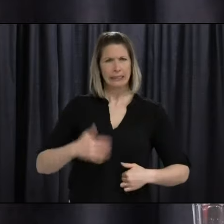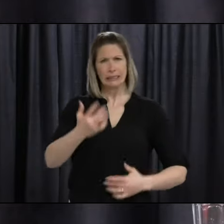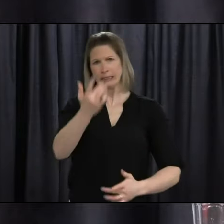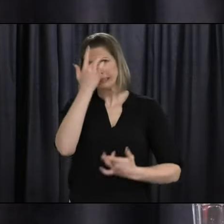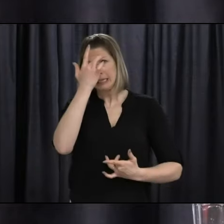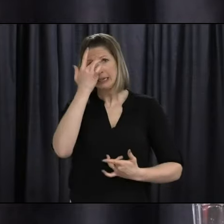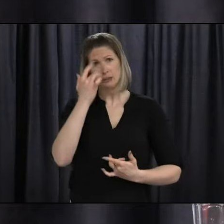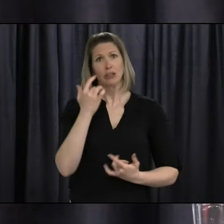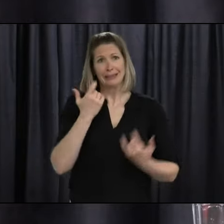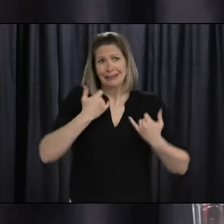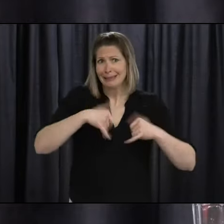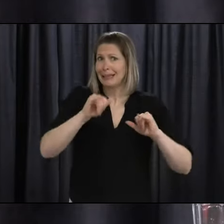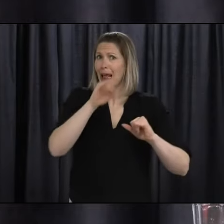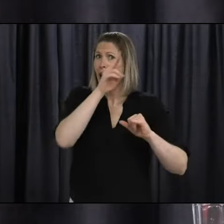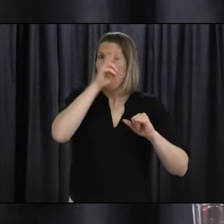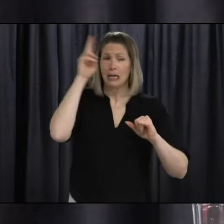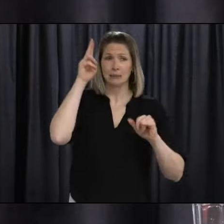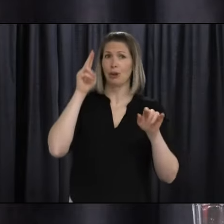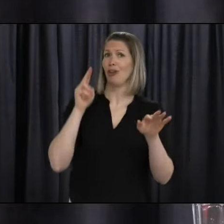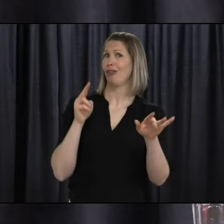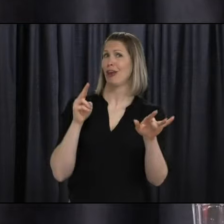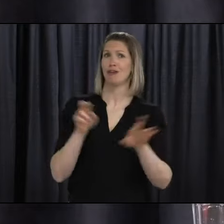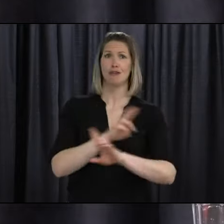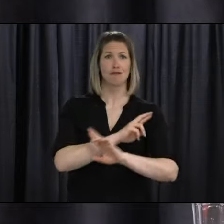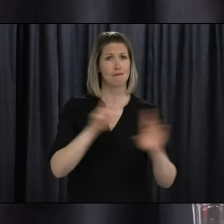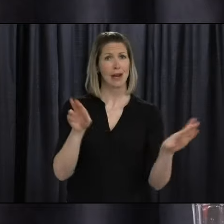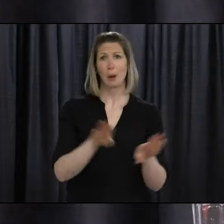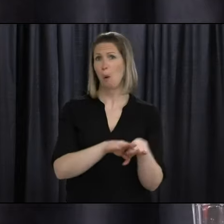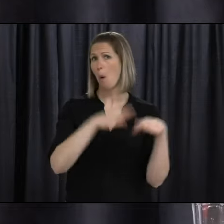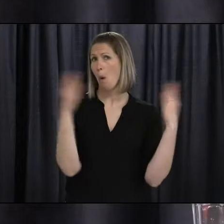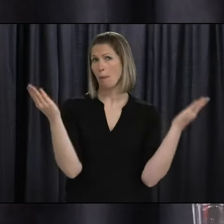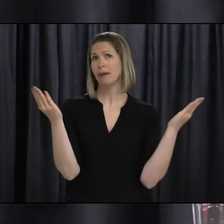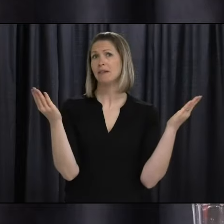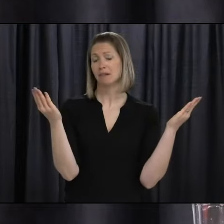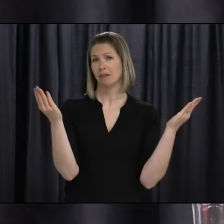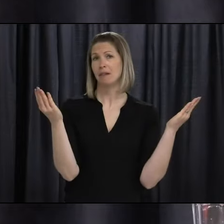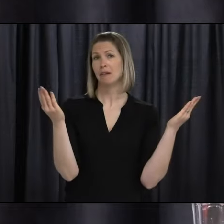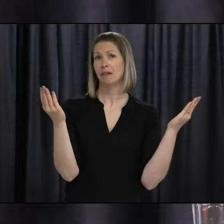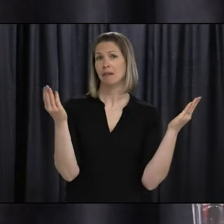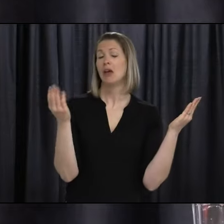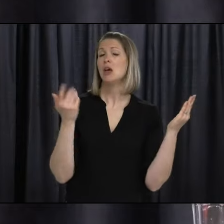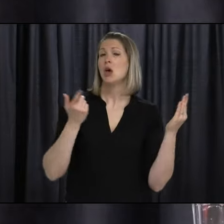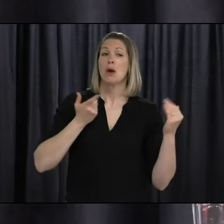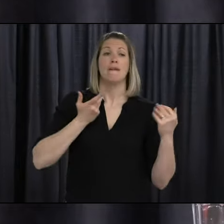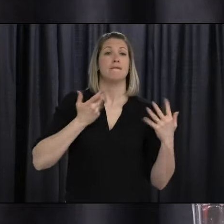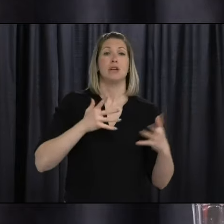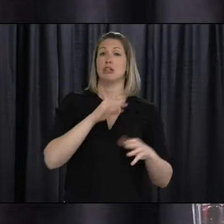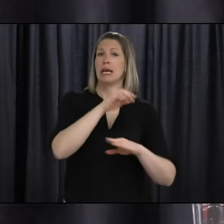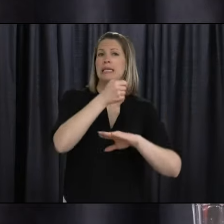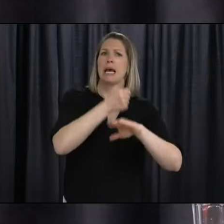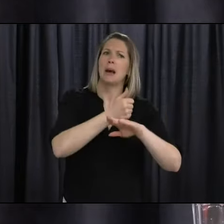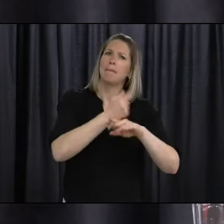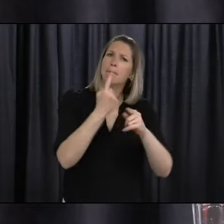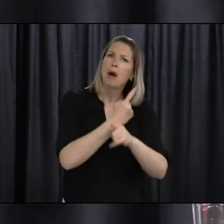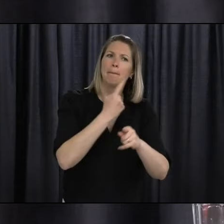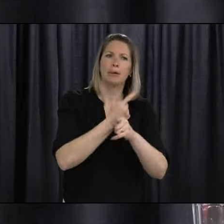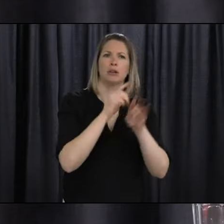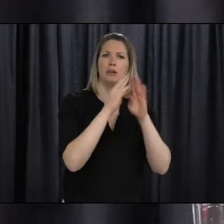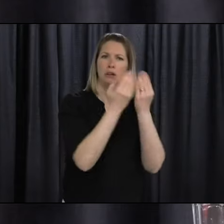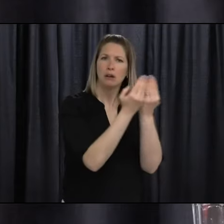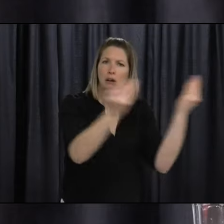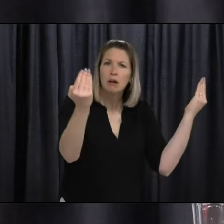every available effort to try and make a visit to the emergency department as safe as possible. I certainly know there's